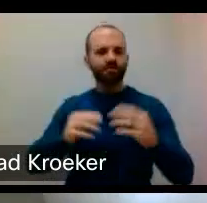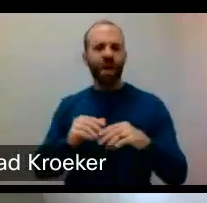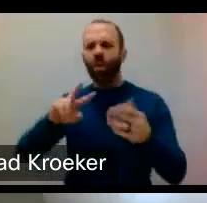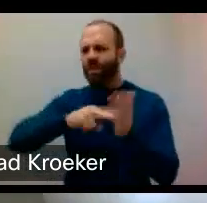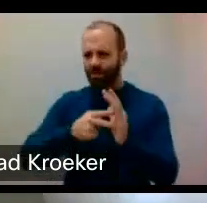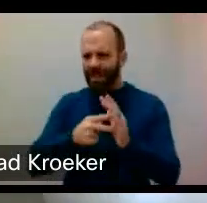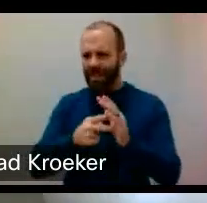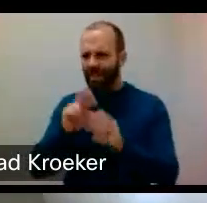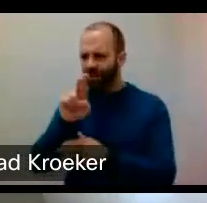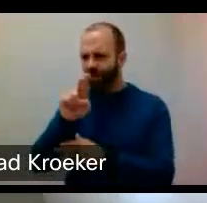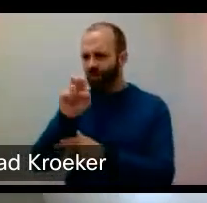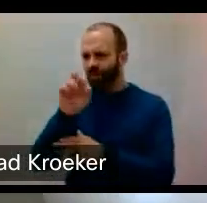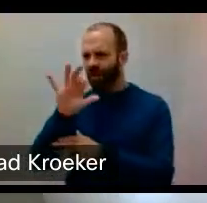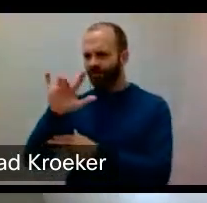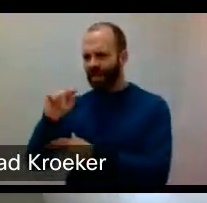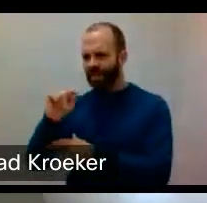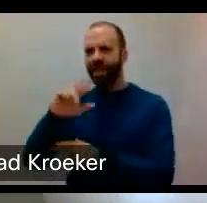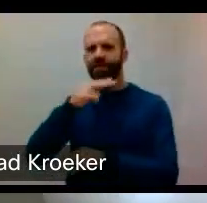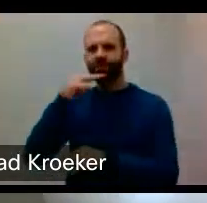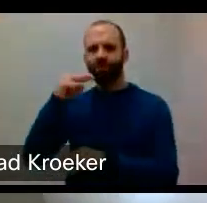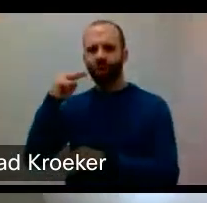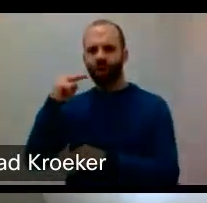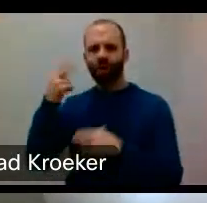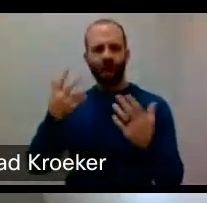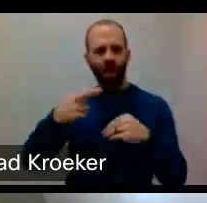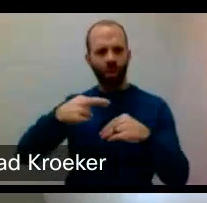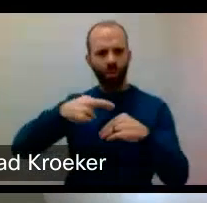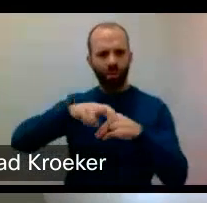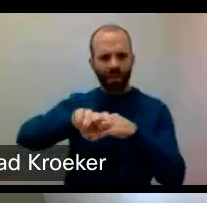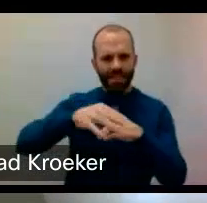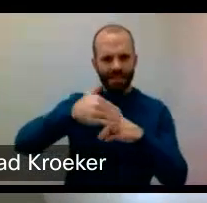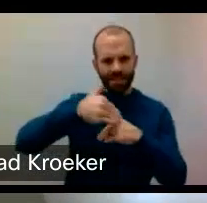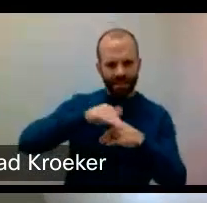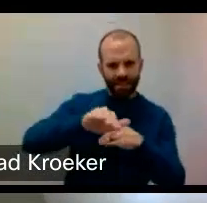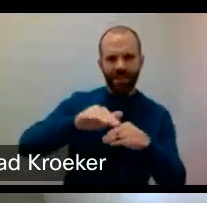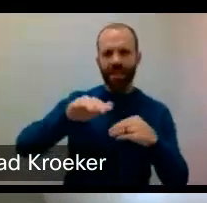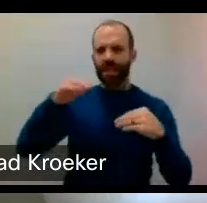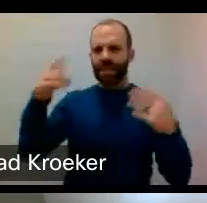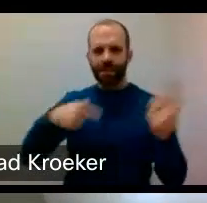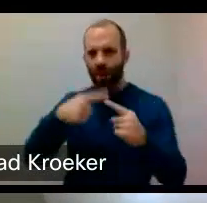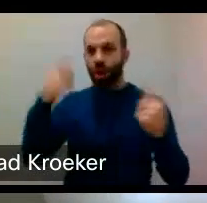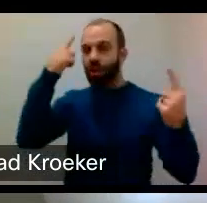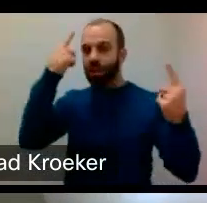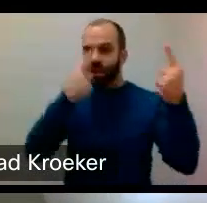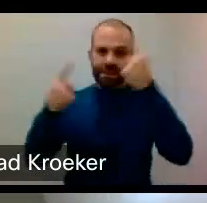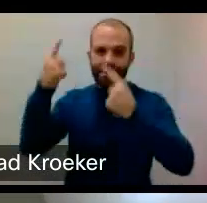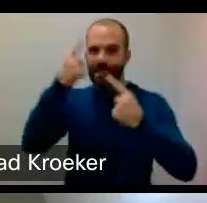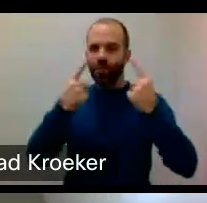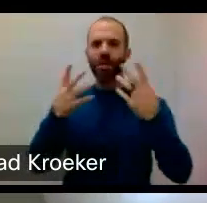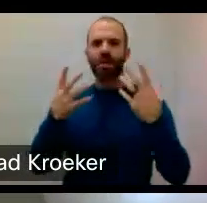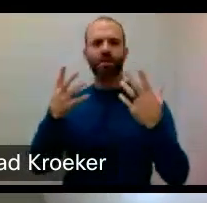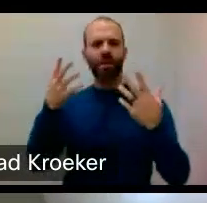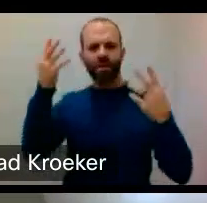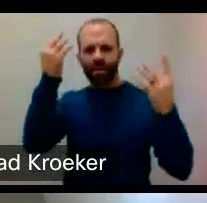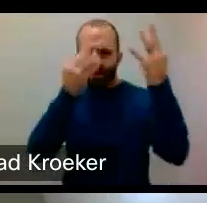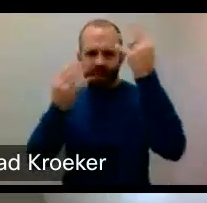When we're talking about the verb to reflect, we are thinking about considering something or thinking about